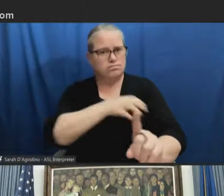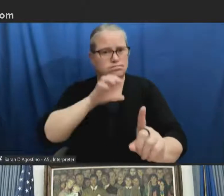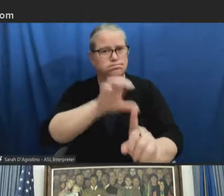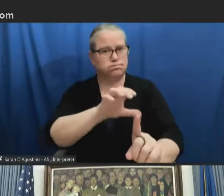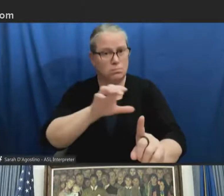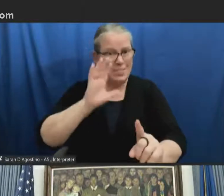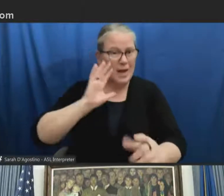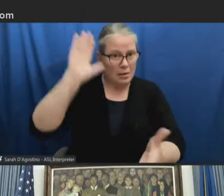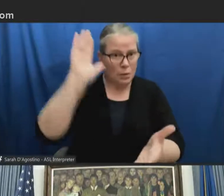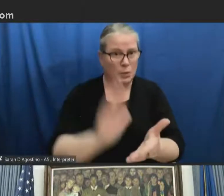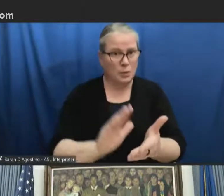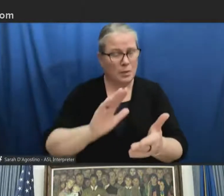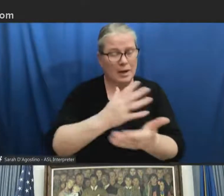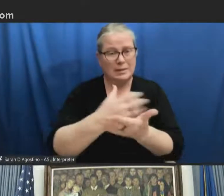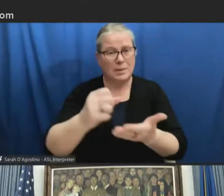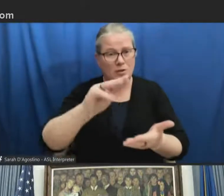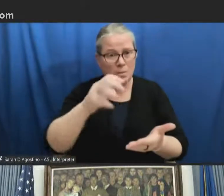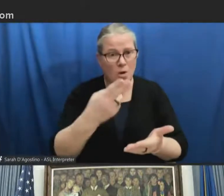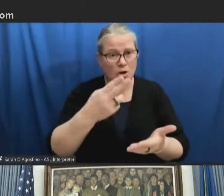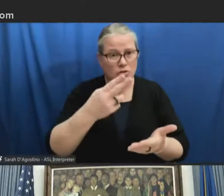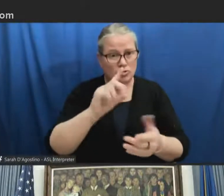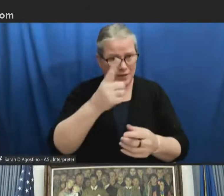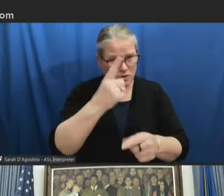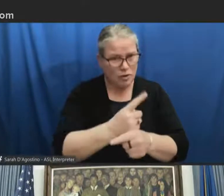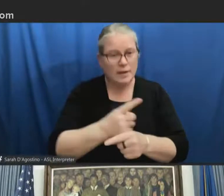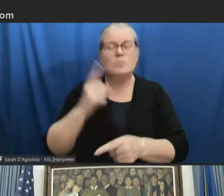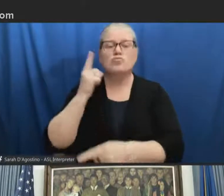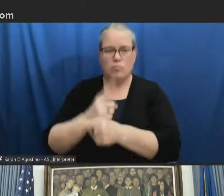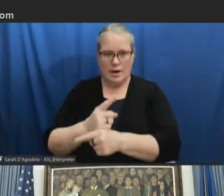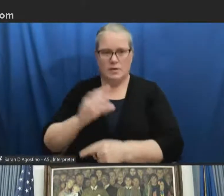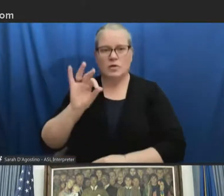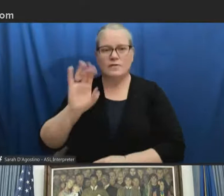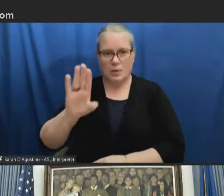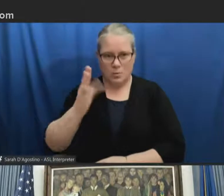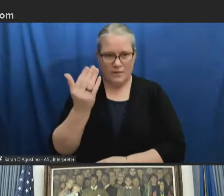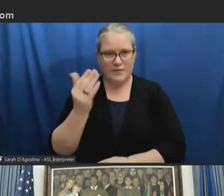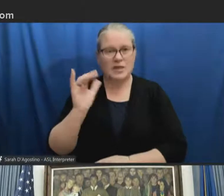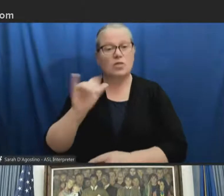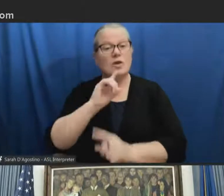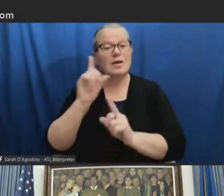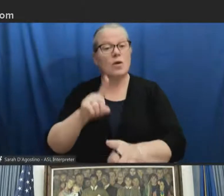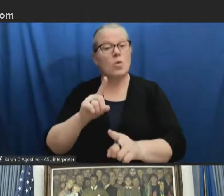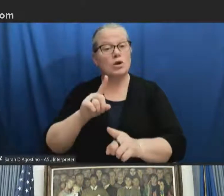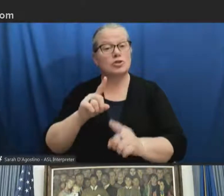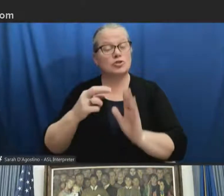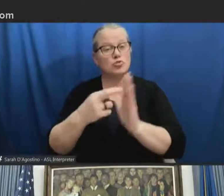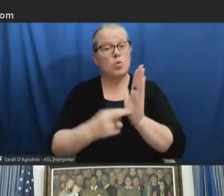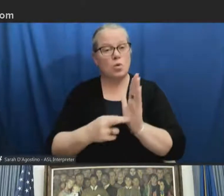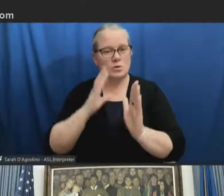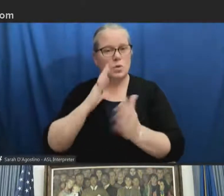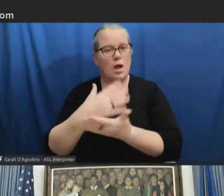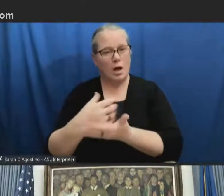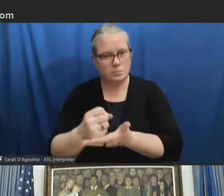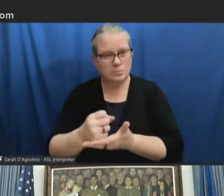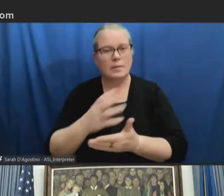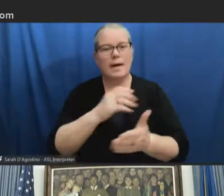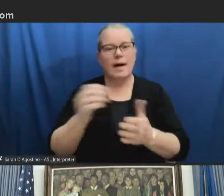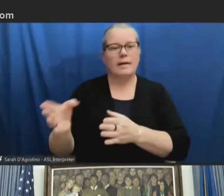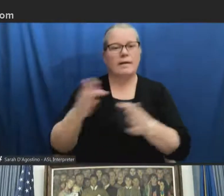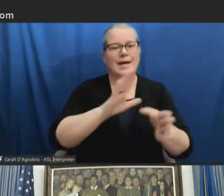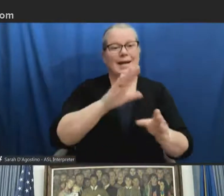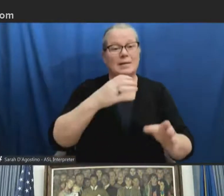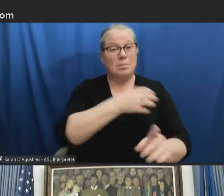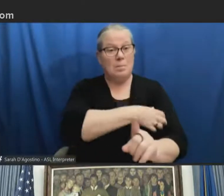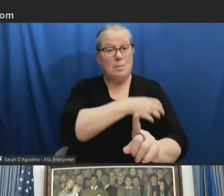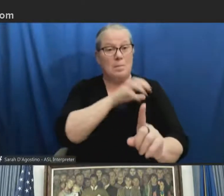February 15th, and then the special act on March 1st. So obviously some action would need to take place. And that's why the governor put